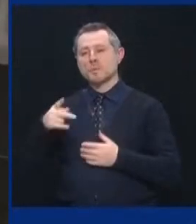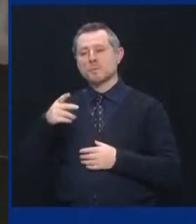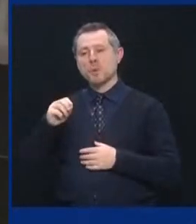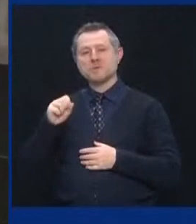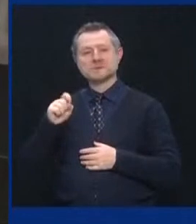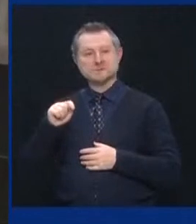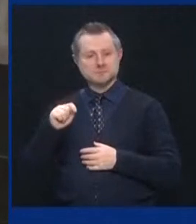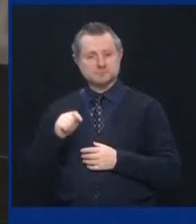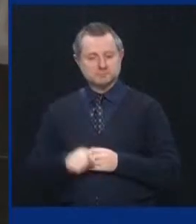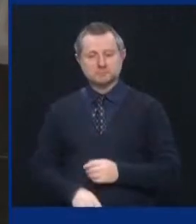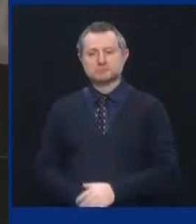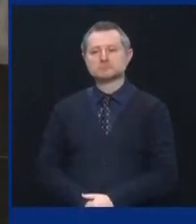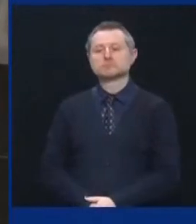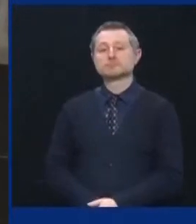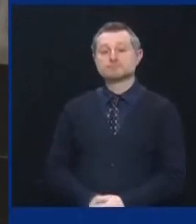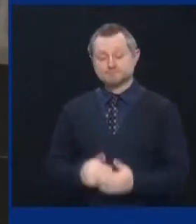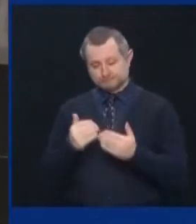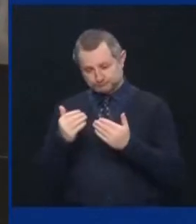your microphone.